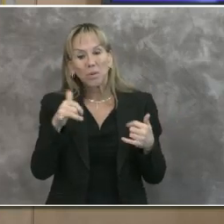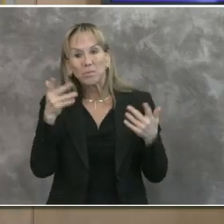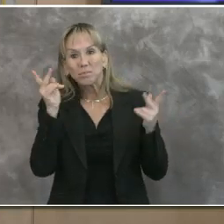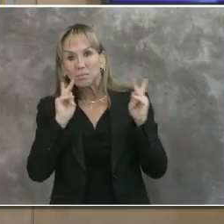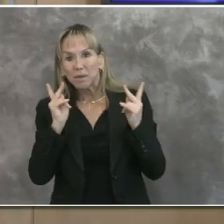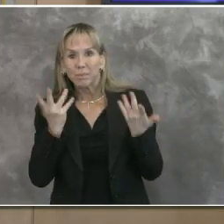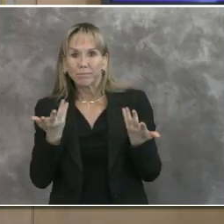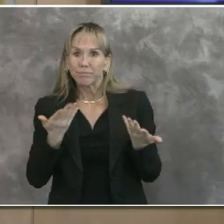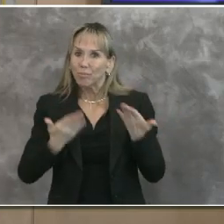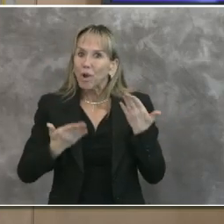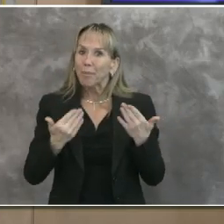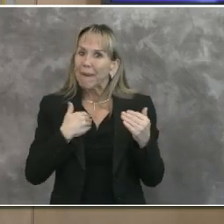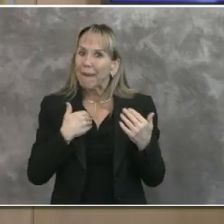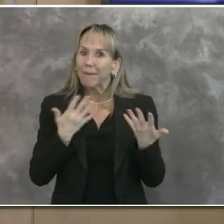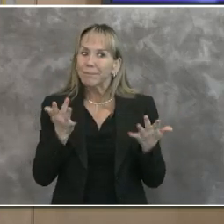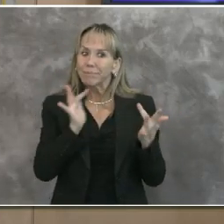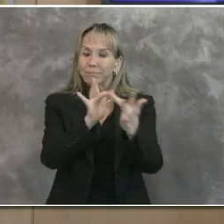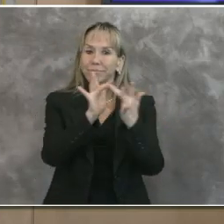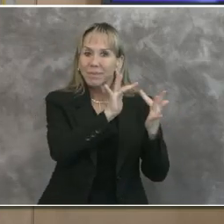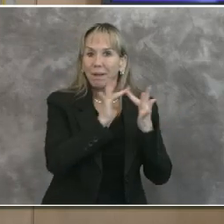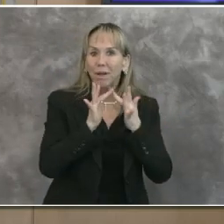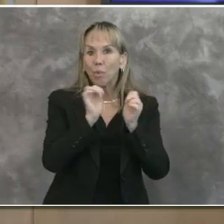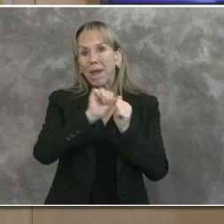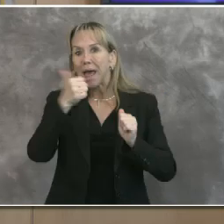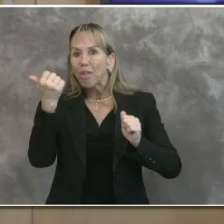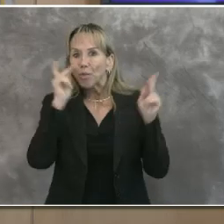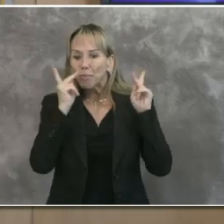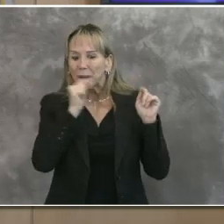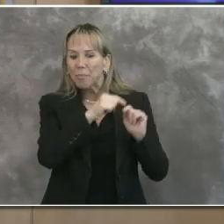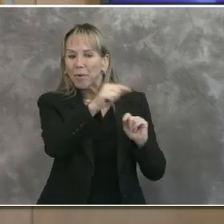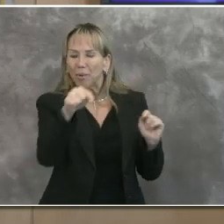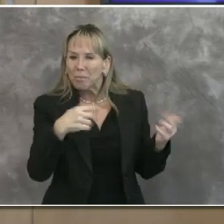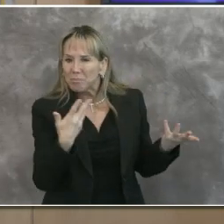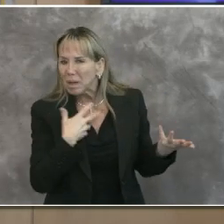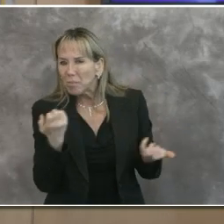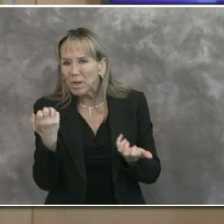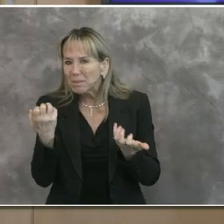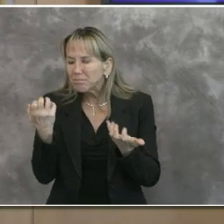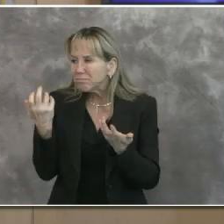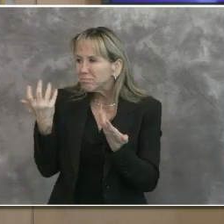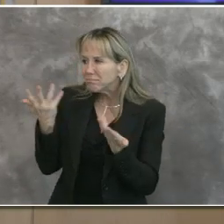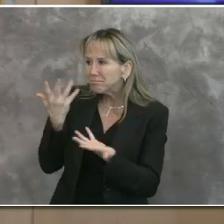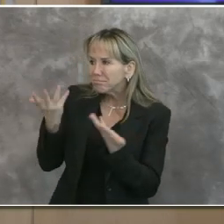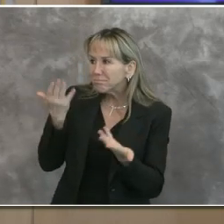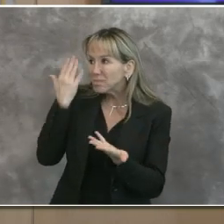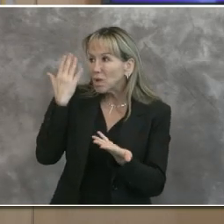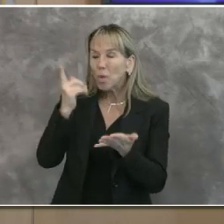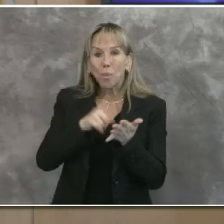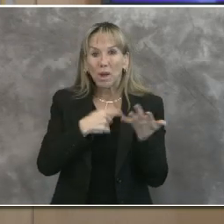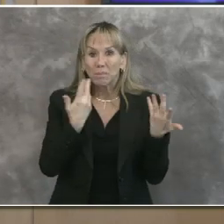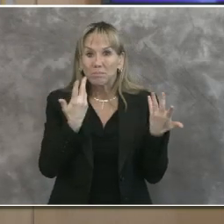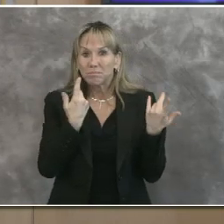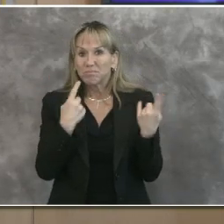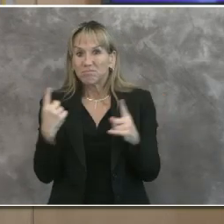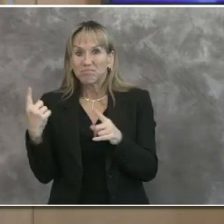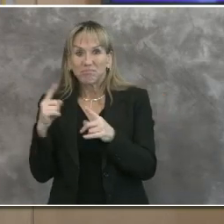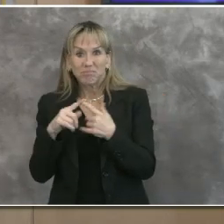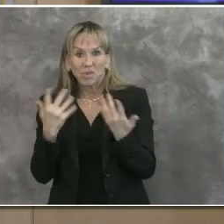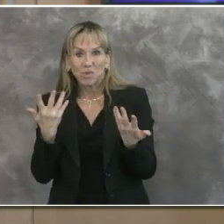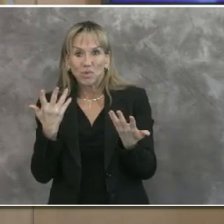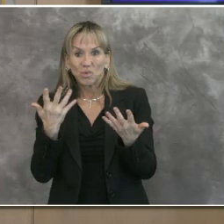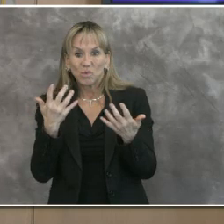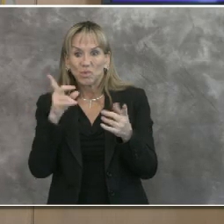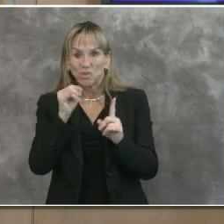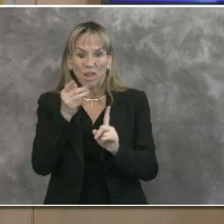would have had probably a lot of contact with other shelter residents. So I wanted to learn what's being done potentially to contact